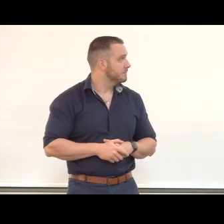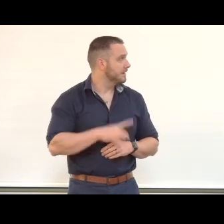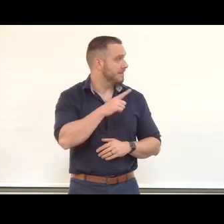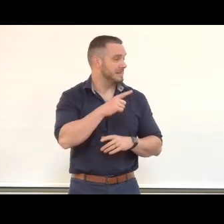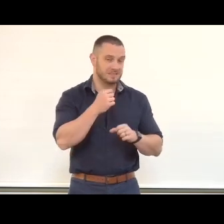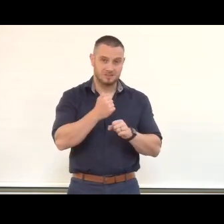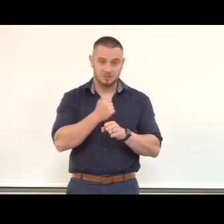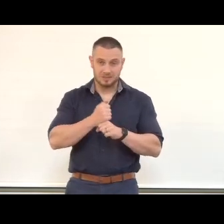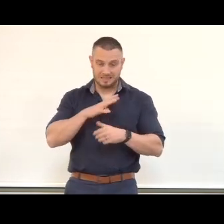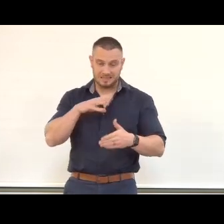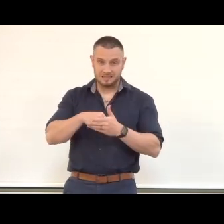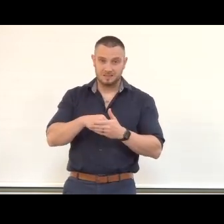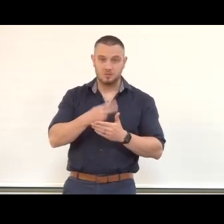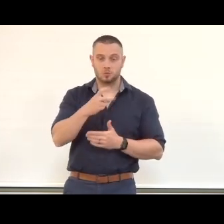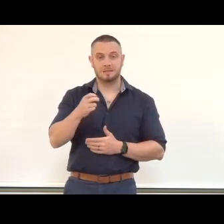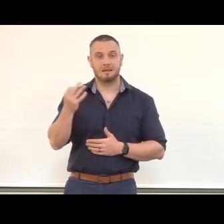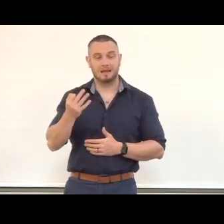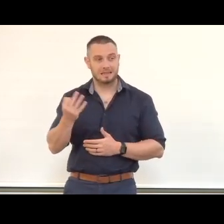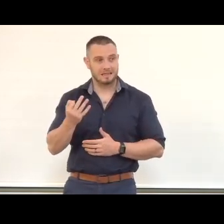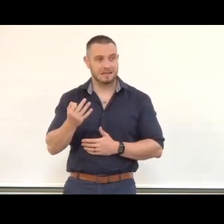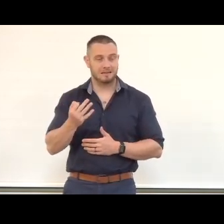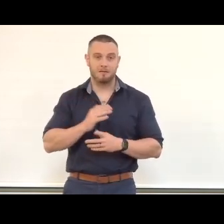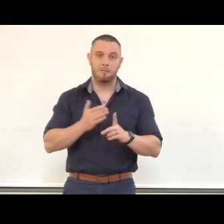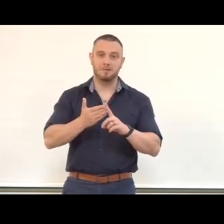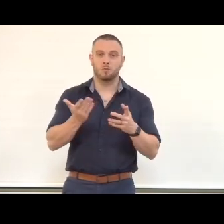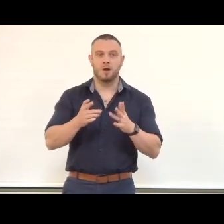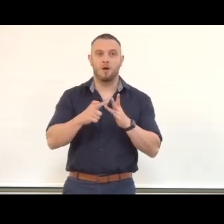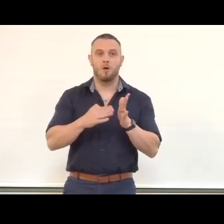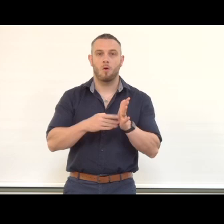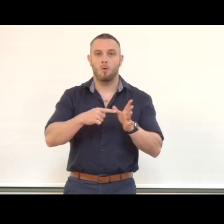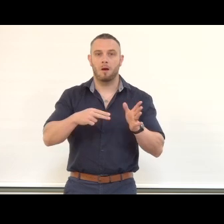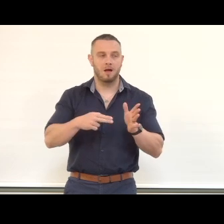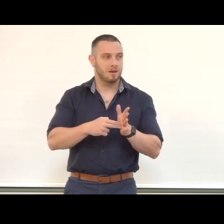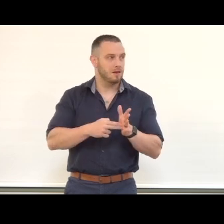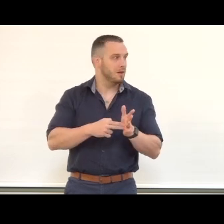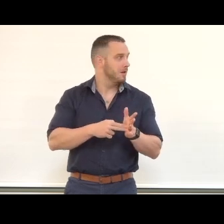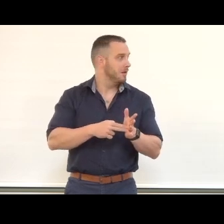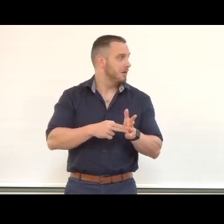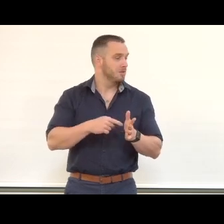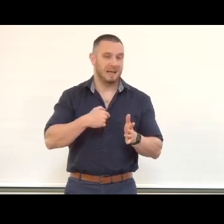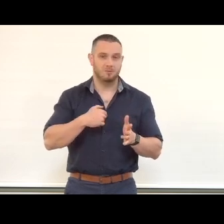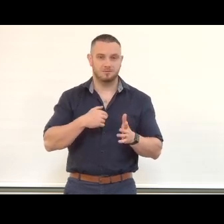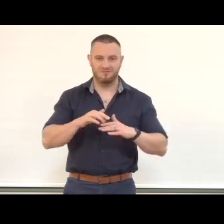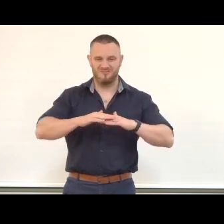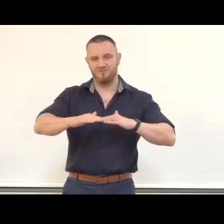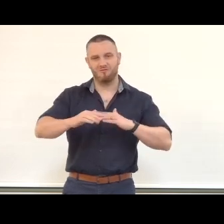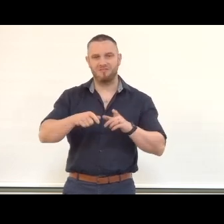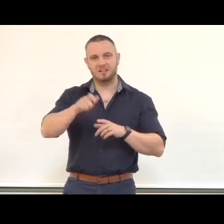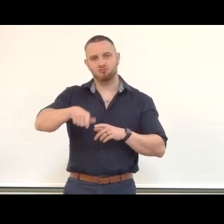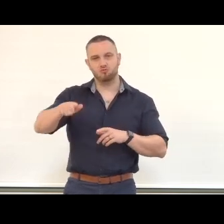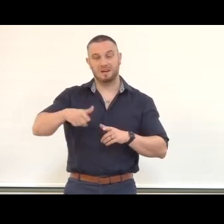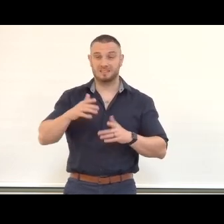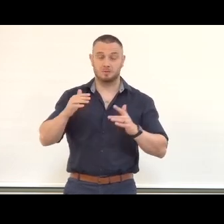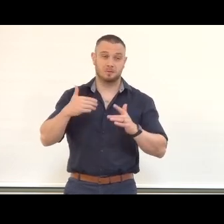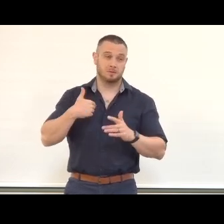me participating in the 2018 mission to Oman in order to be admitted as a field crew. Like the bar was rather high,